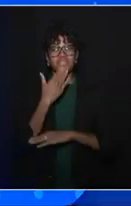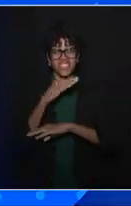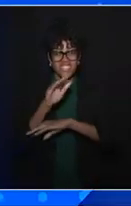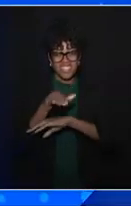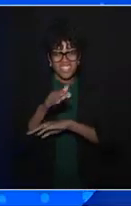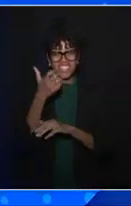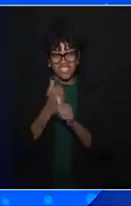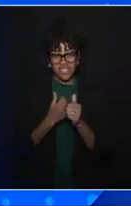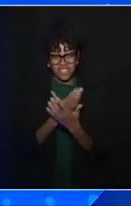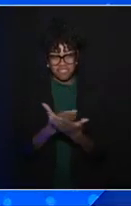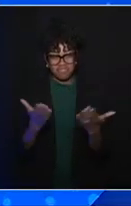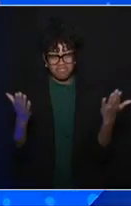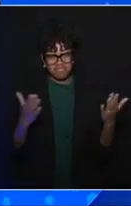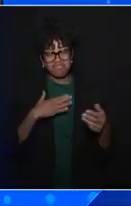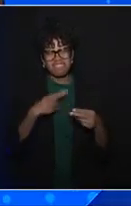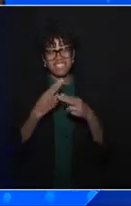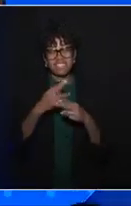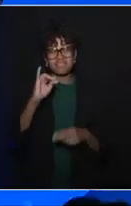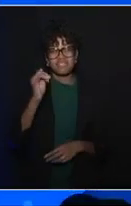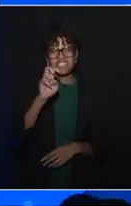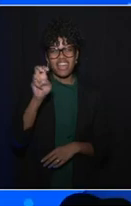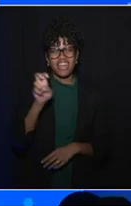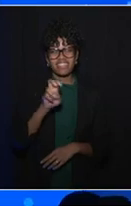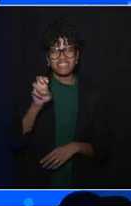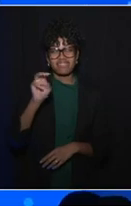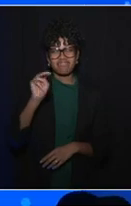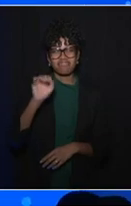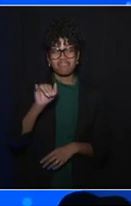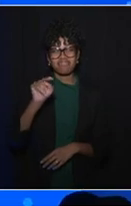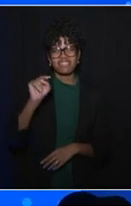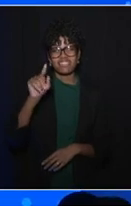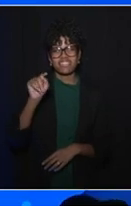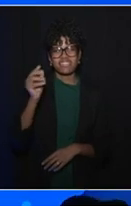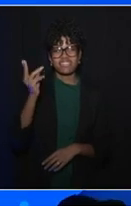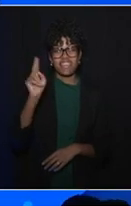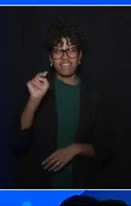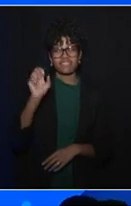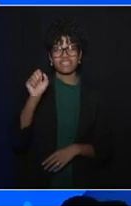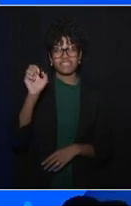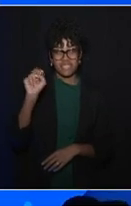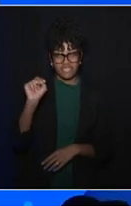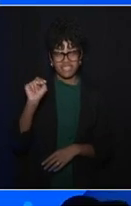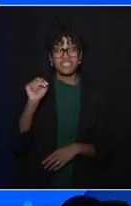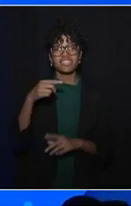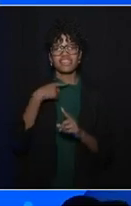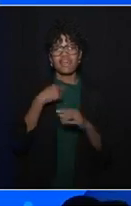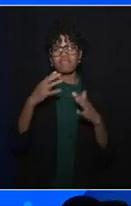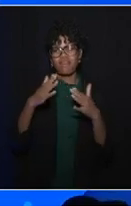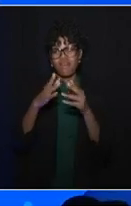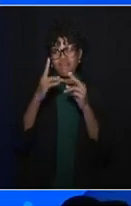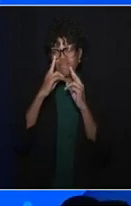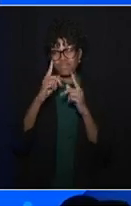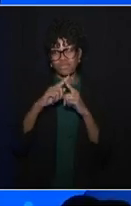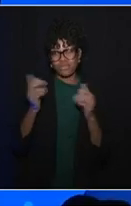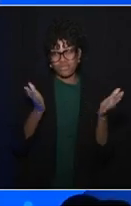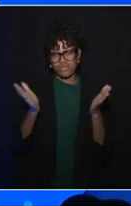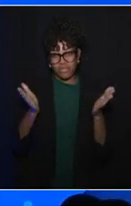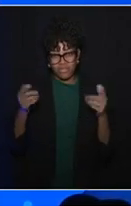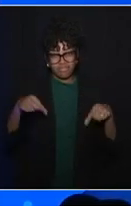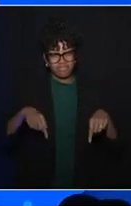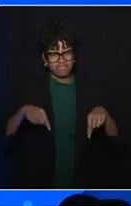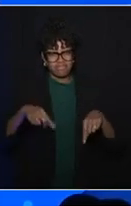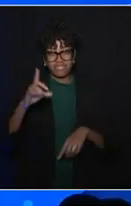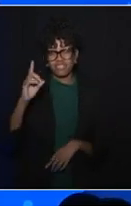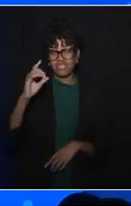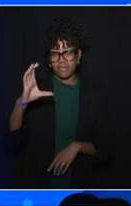My name is Jasmine Townsend, and I have the immense honor of serving as a teacher here in the District of Columbia. This year, I am